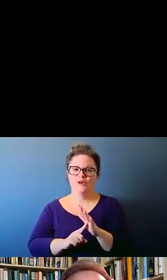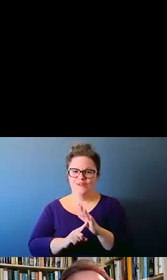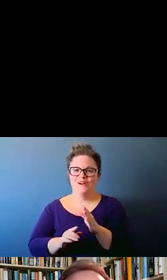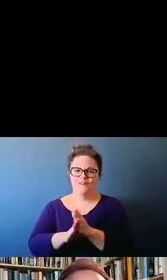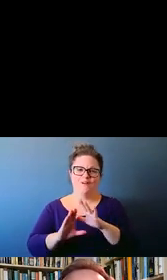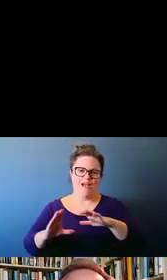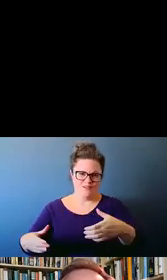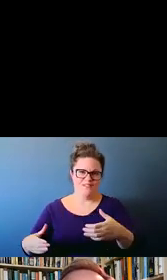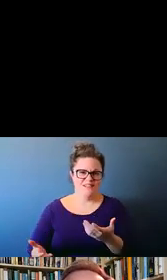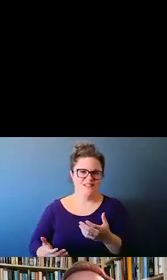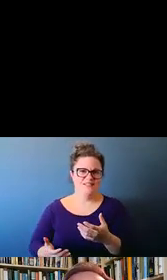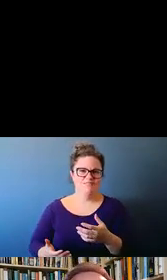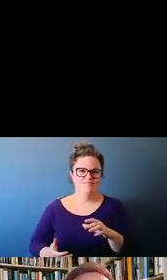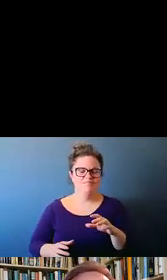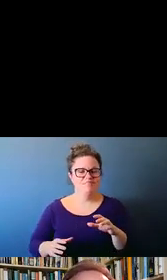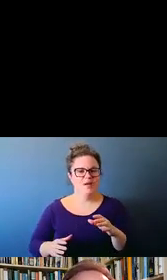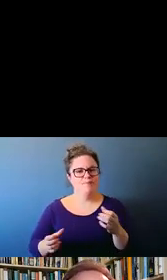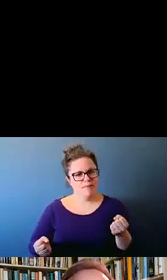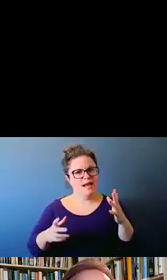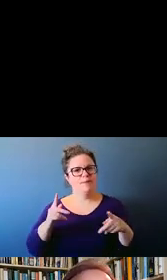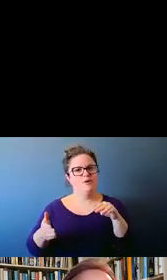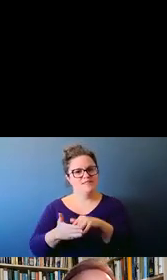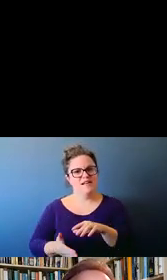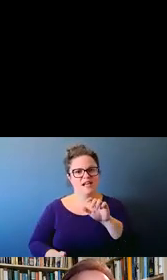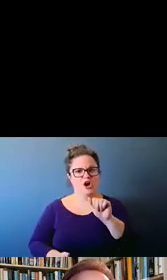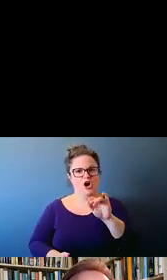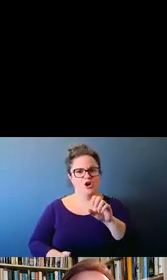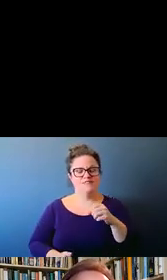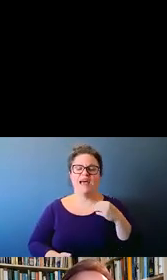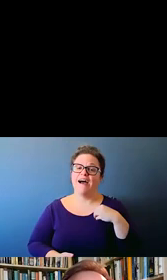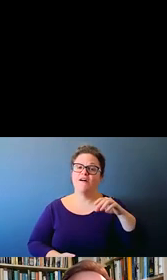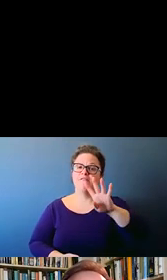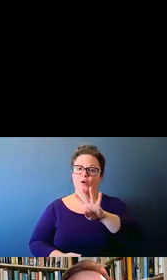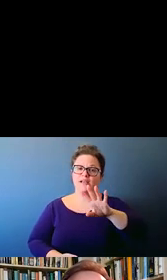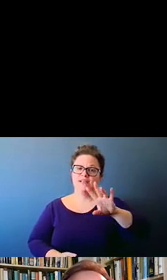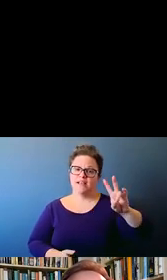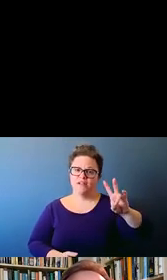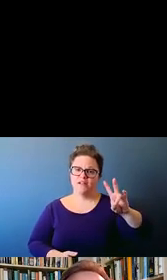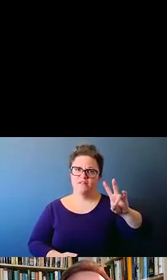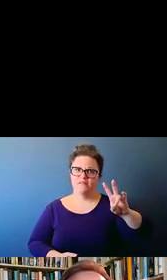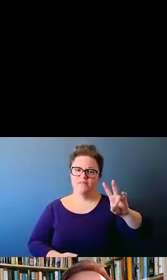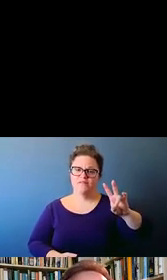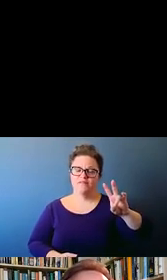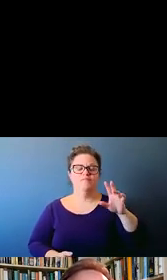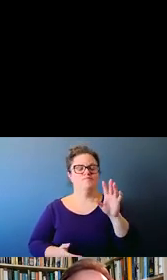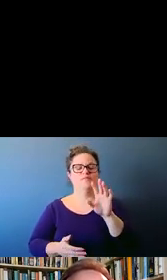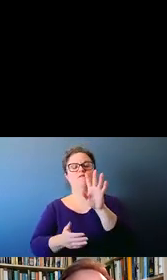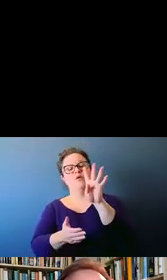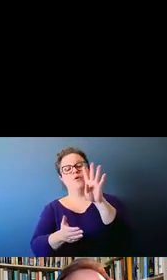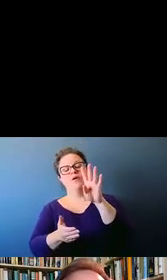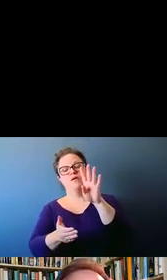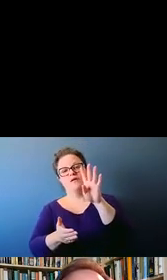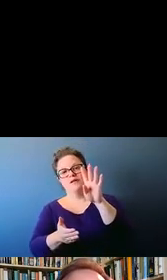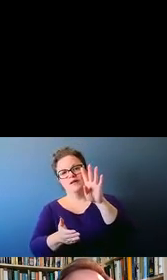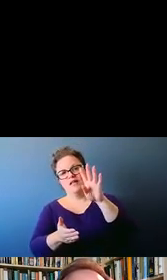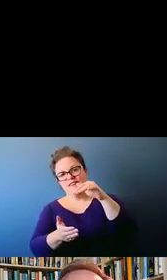take a liberal arts education. We have over 4,700 undergraduate students registered every year in arts,